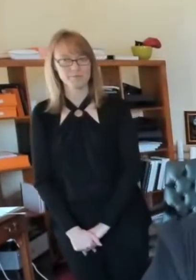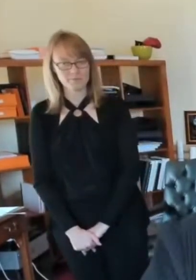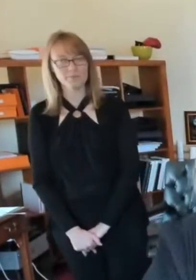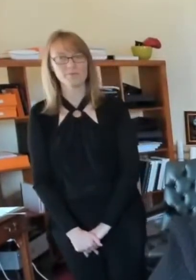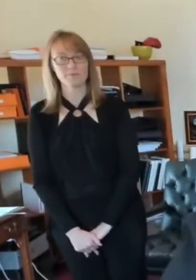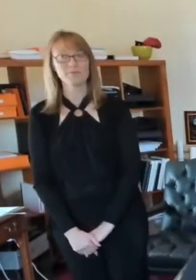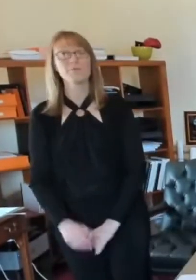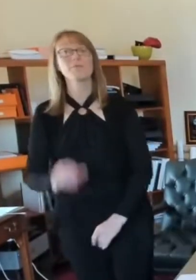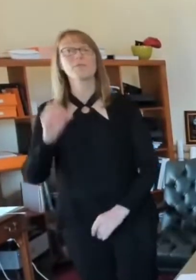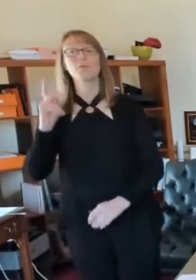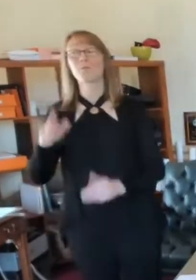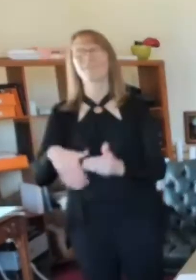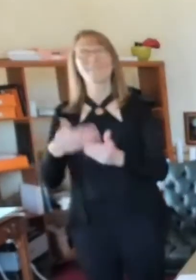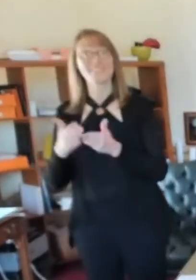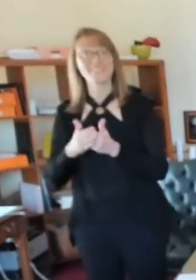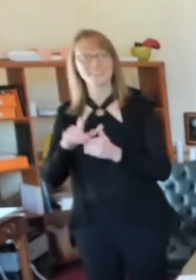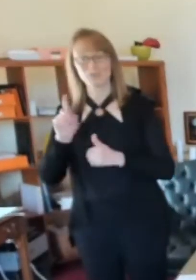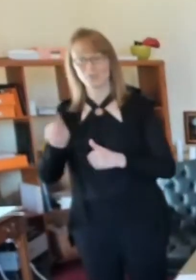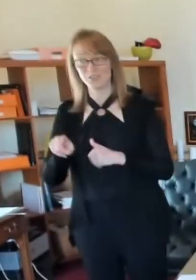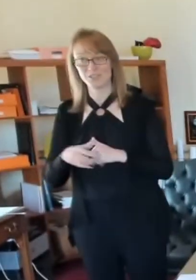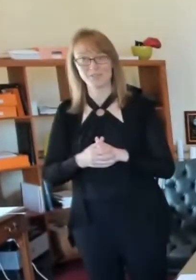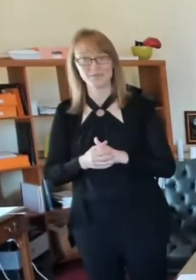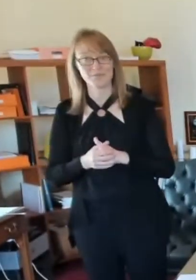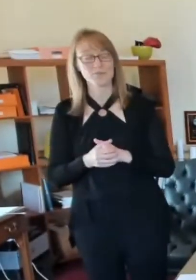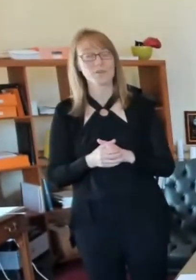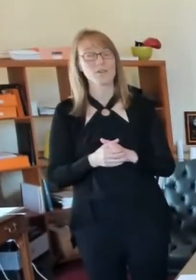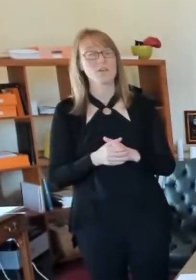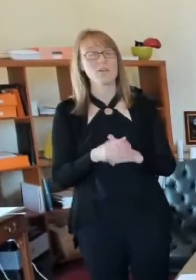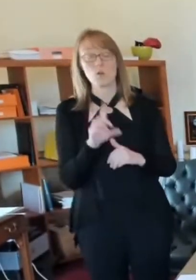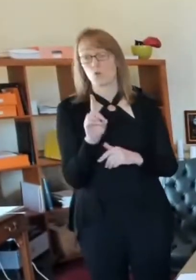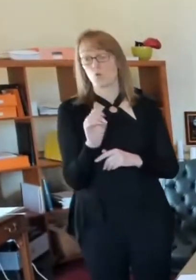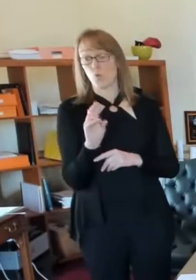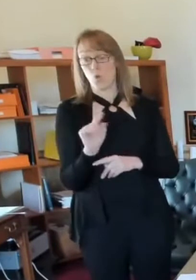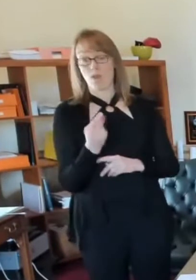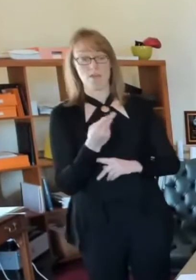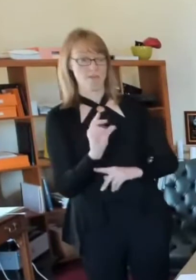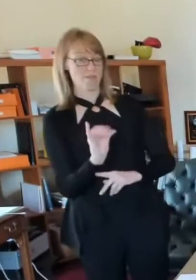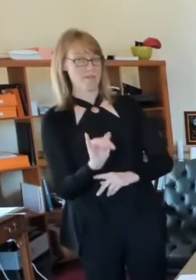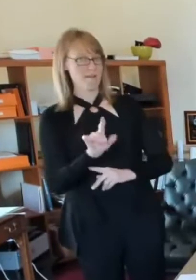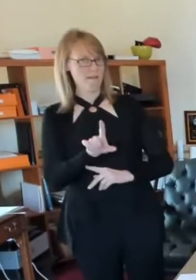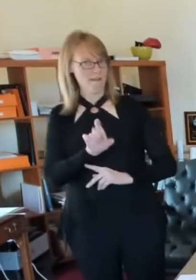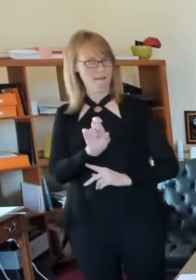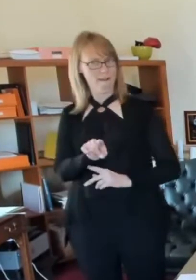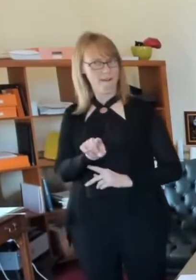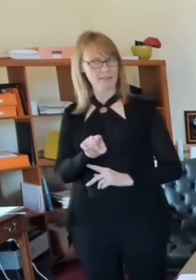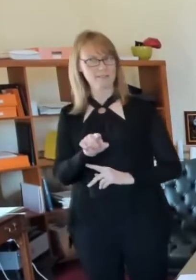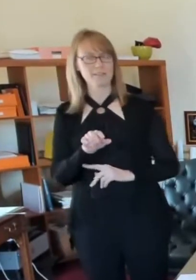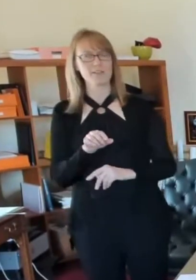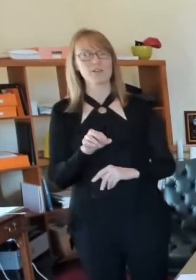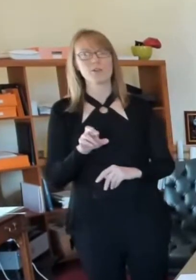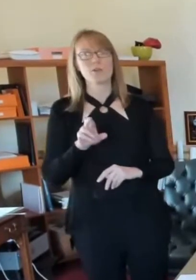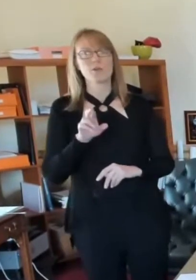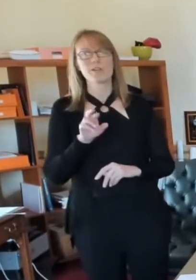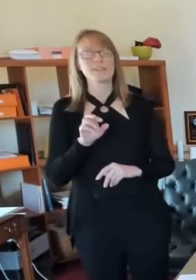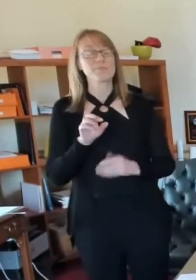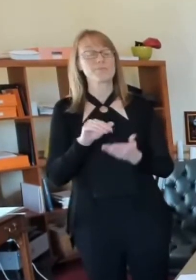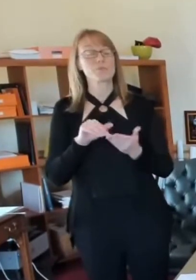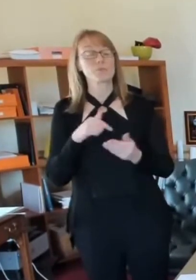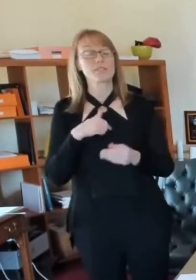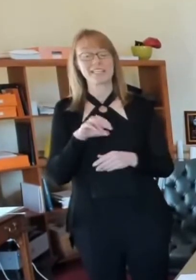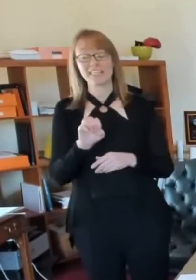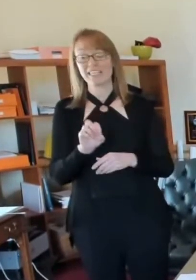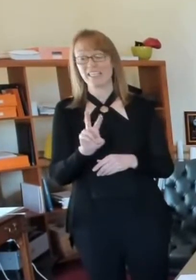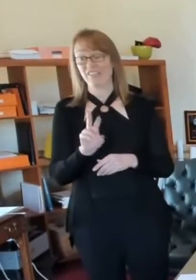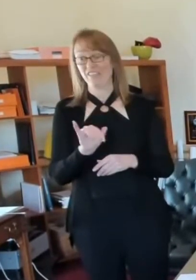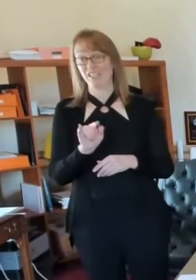Okay, next question. Dorothy has a question, Mayor, about the eviction moratorium. She says a woman on her street did